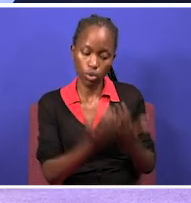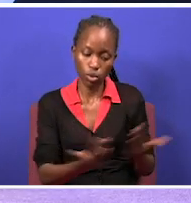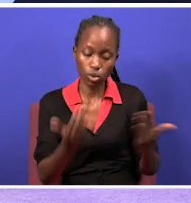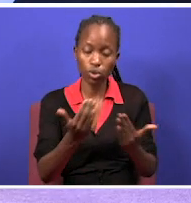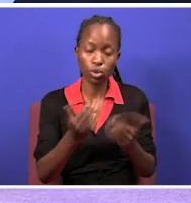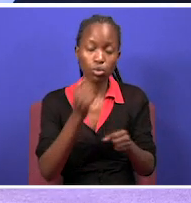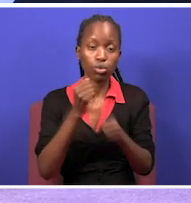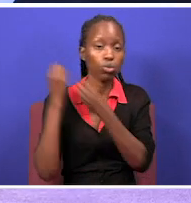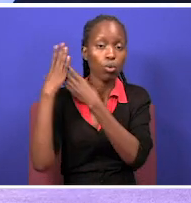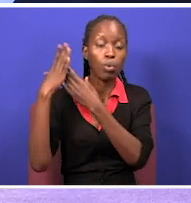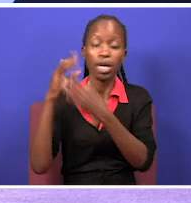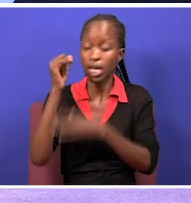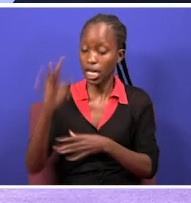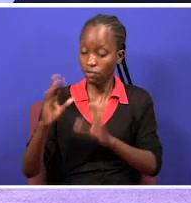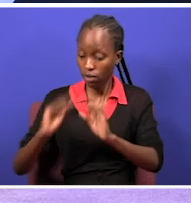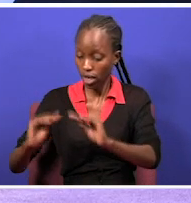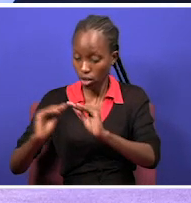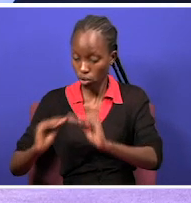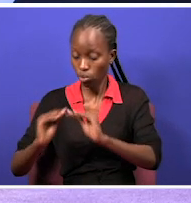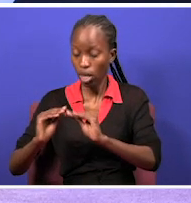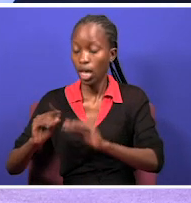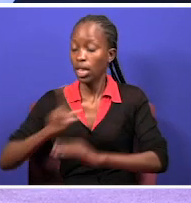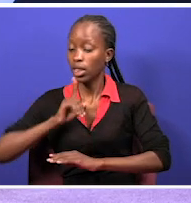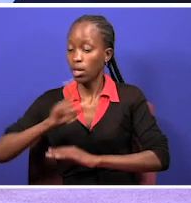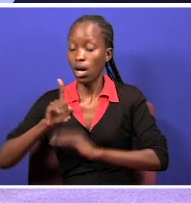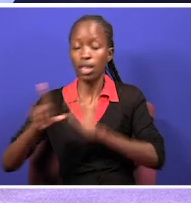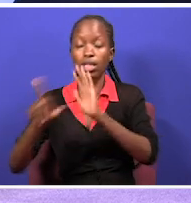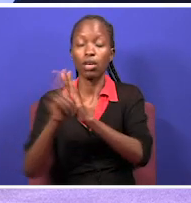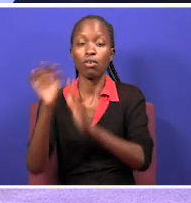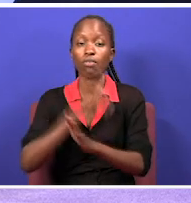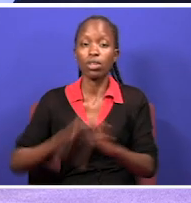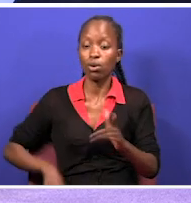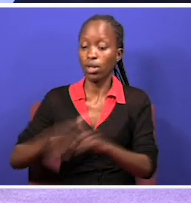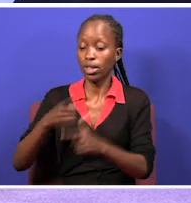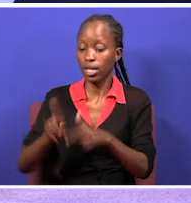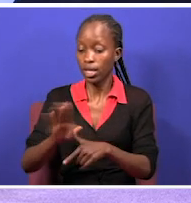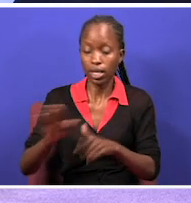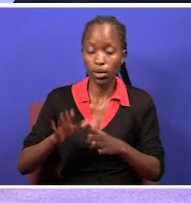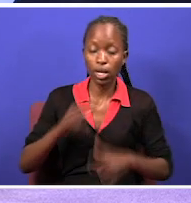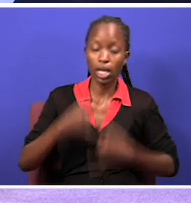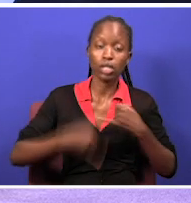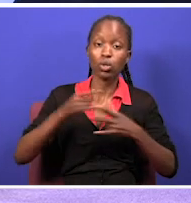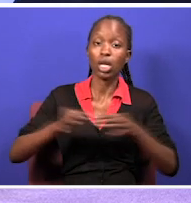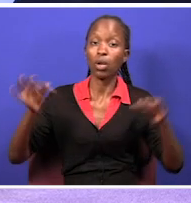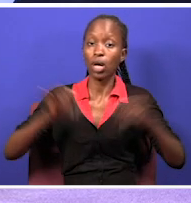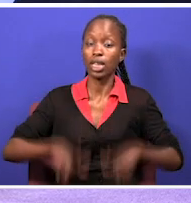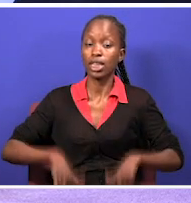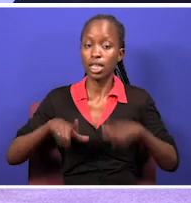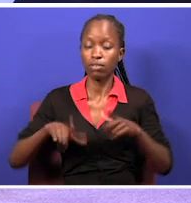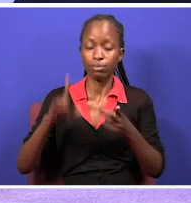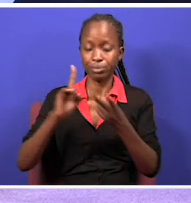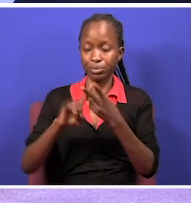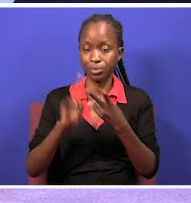the decrees of the Lord, and then they will enjoy long life.